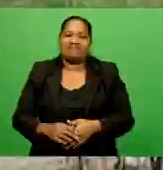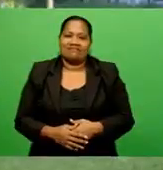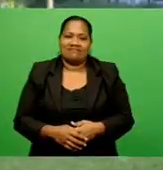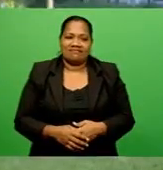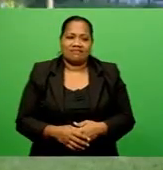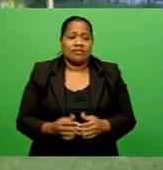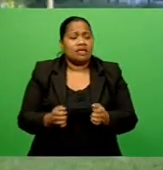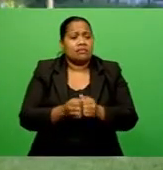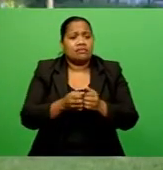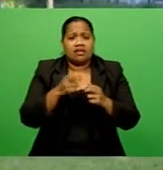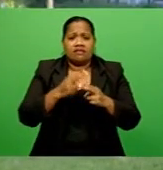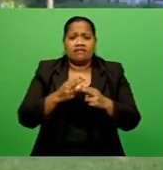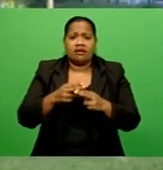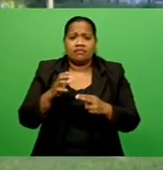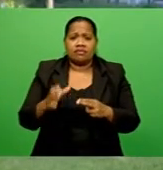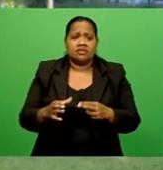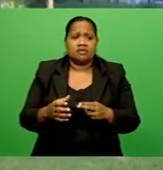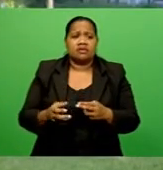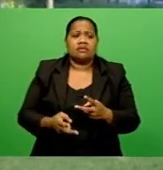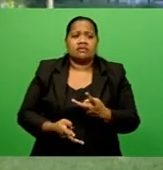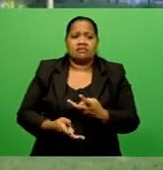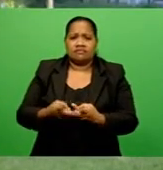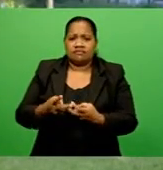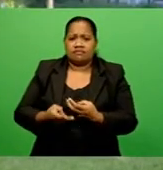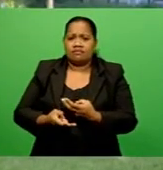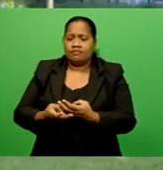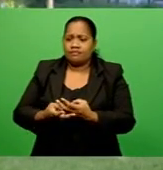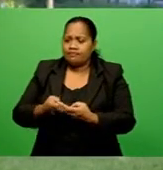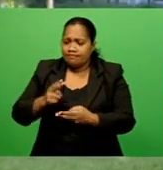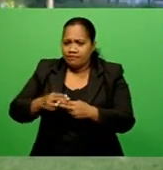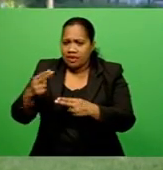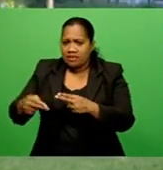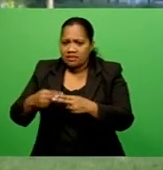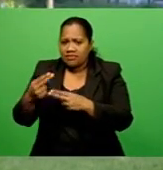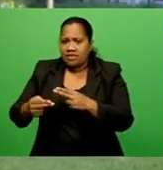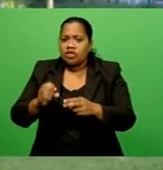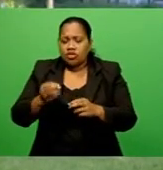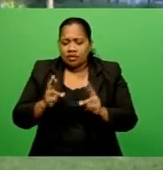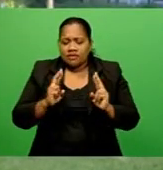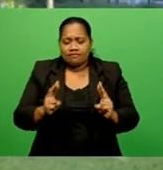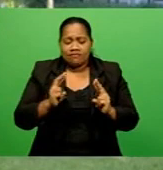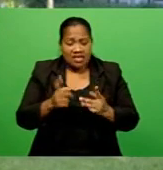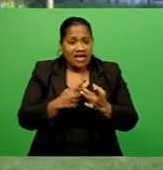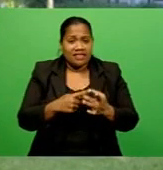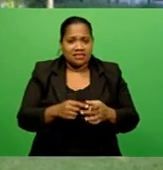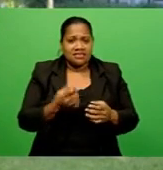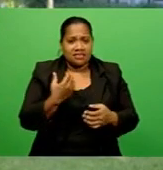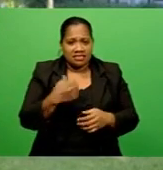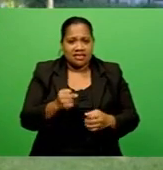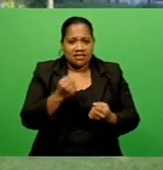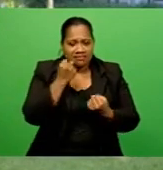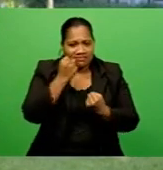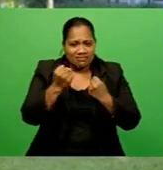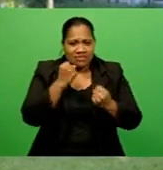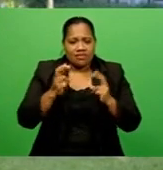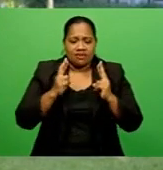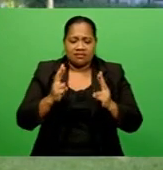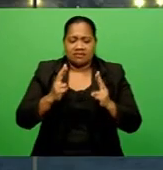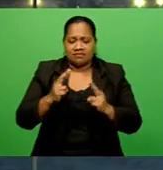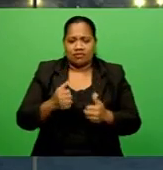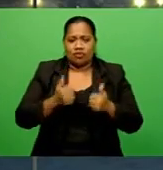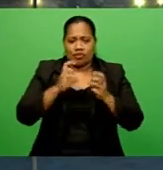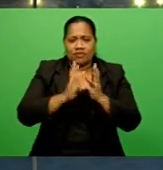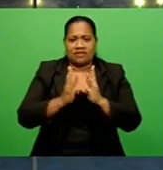Many farmers are planting fresh cane while others are fertilizing their crop. They remain hopeful for good weather to increase their yield. Dipesh Kumar, FBC